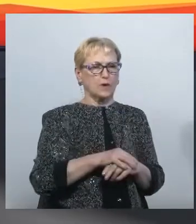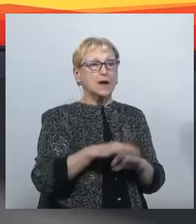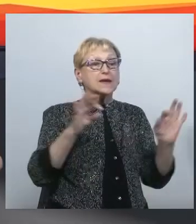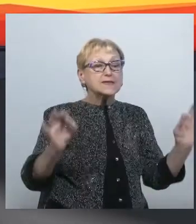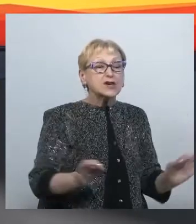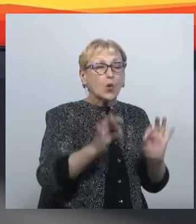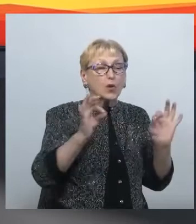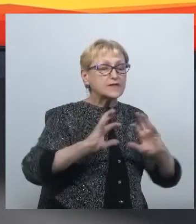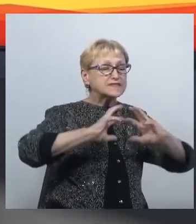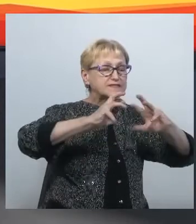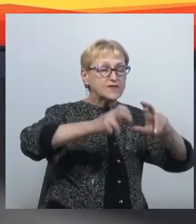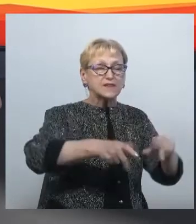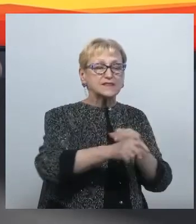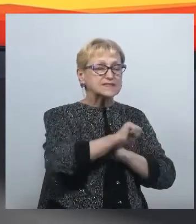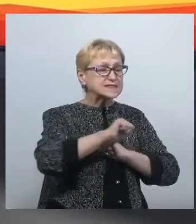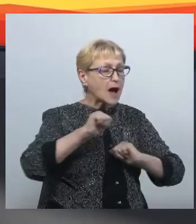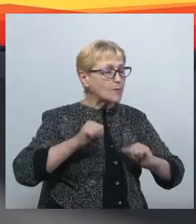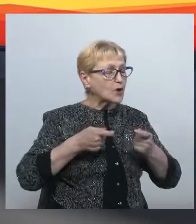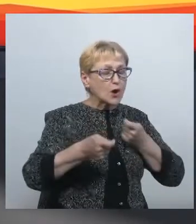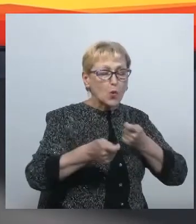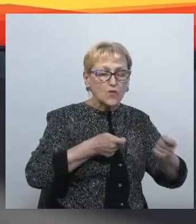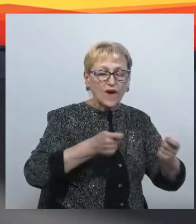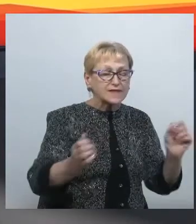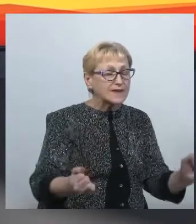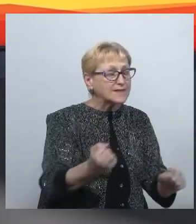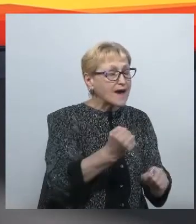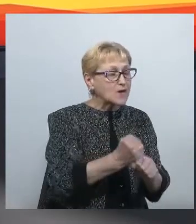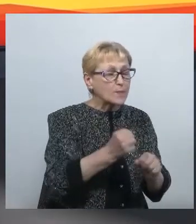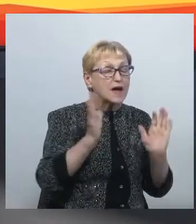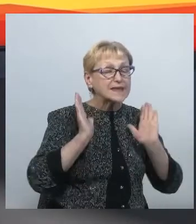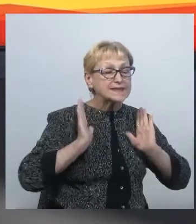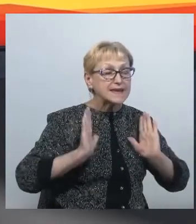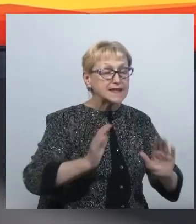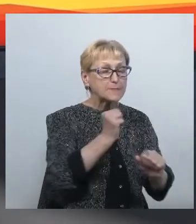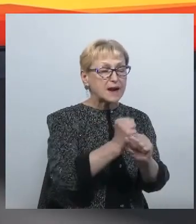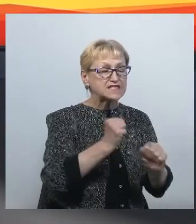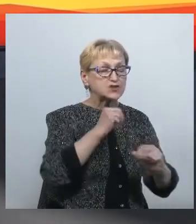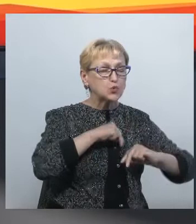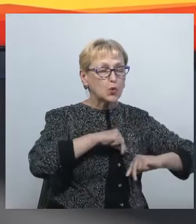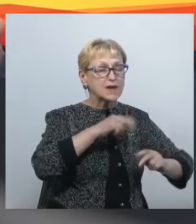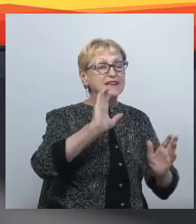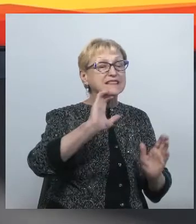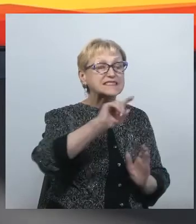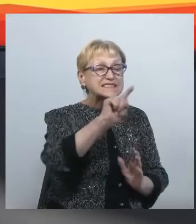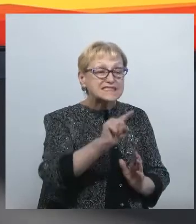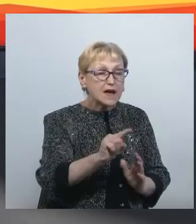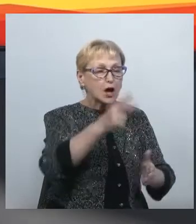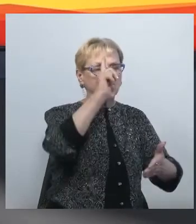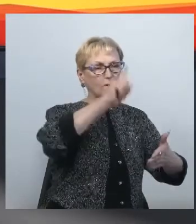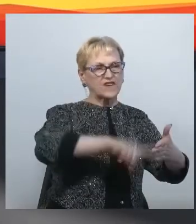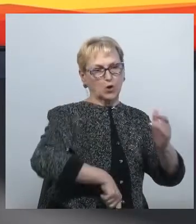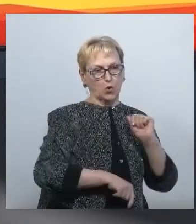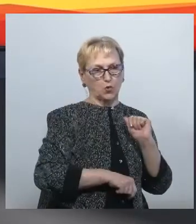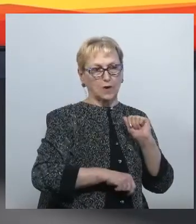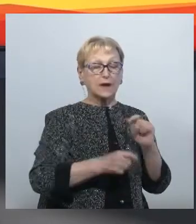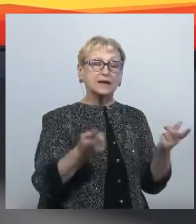for violations. Never self-regulation is responsible for it. Self-regulation always works with